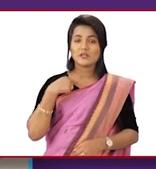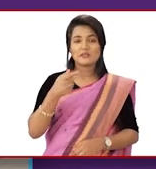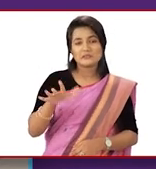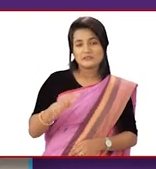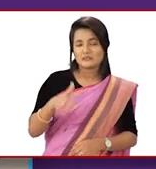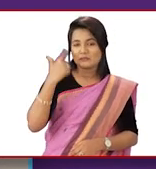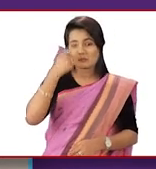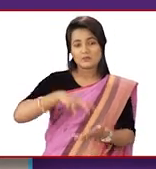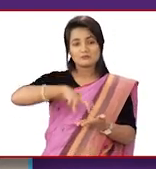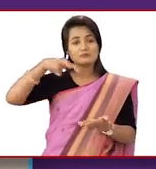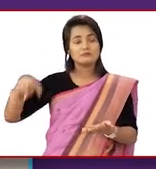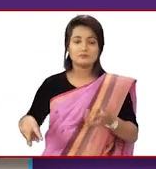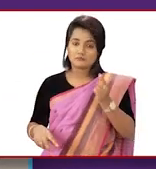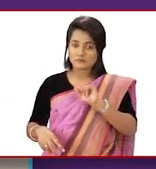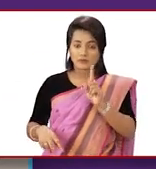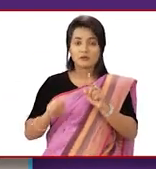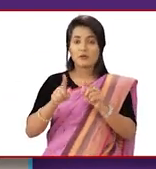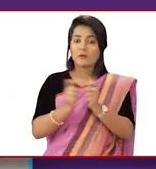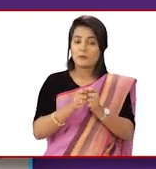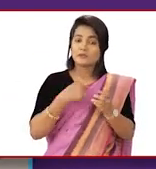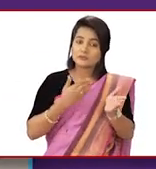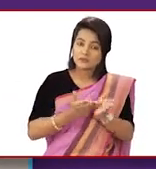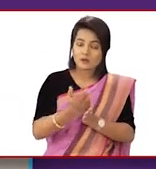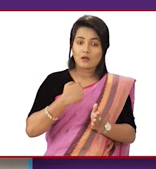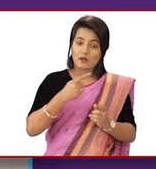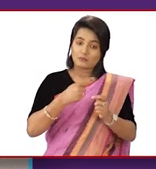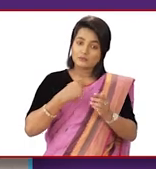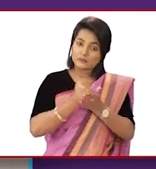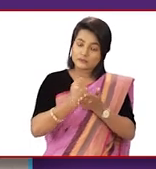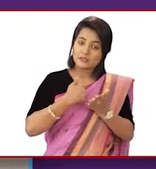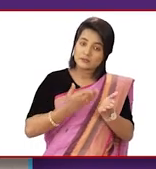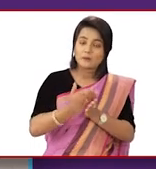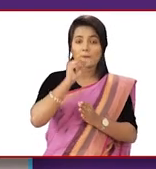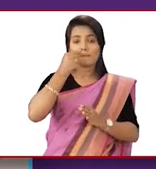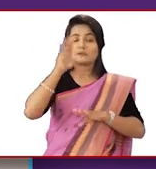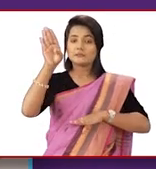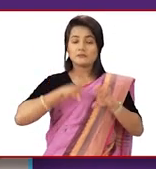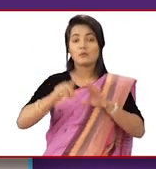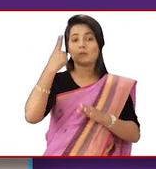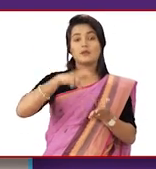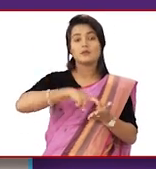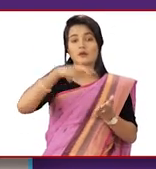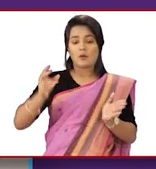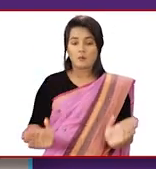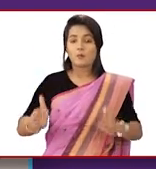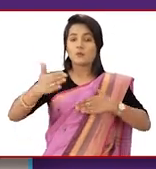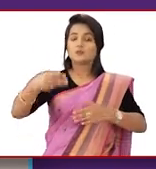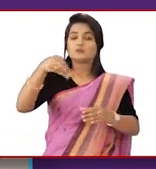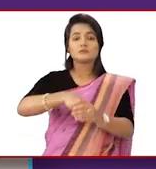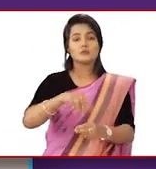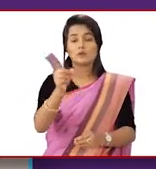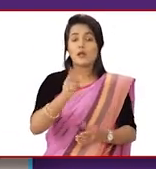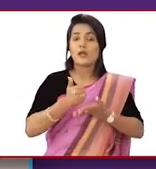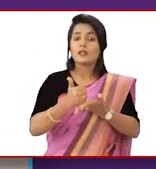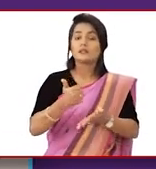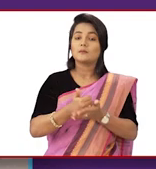cannot emphasize less on that, on playing our part and not assigning gender roles, not putting anybody in a box, and just helping